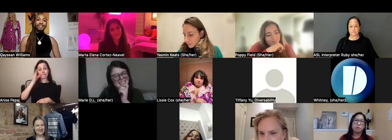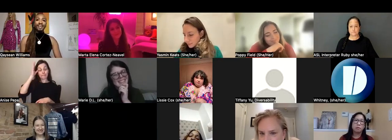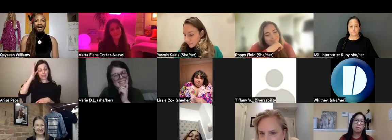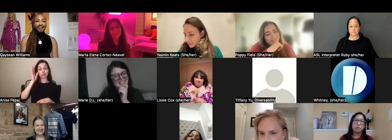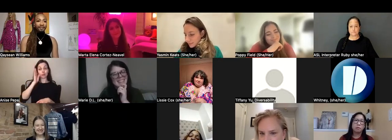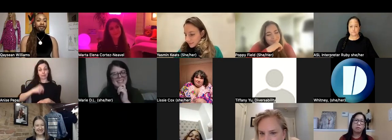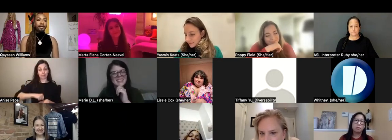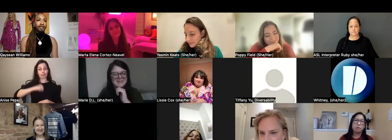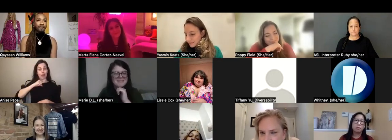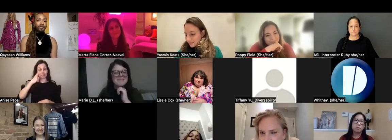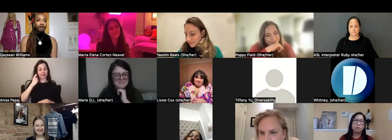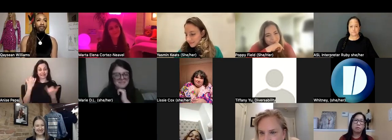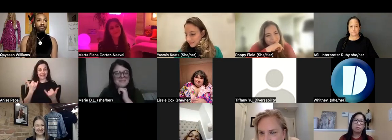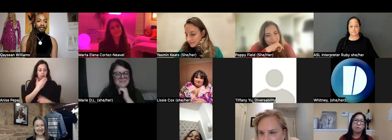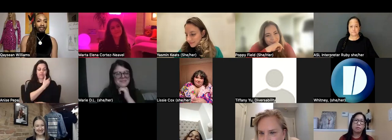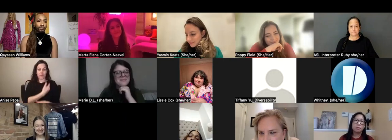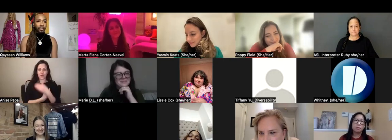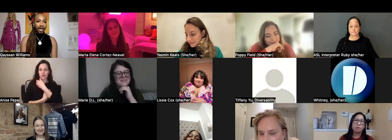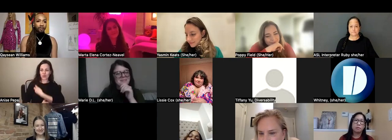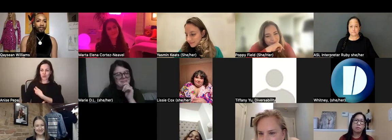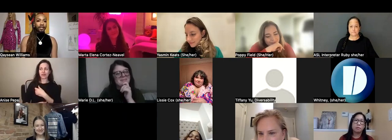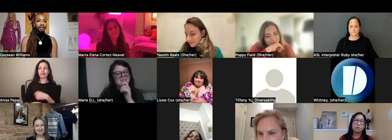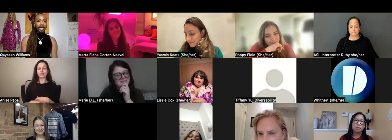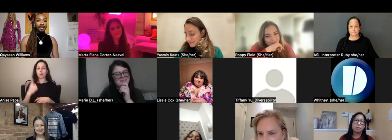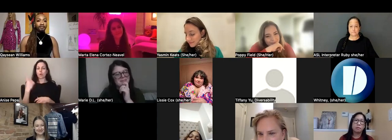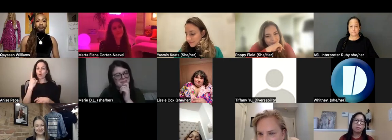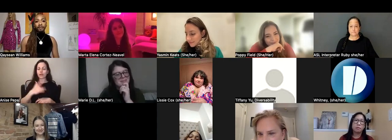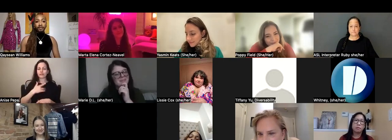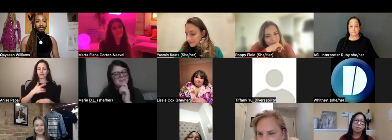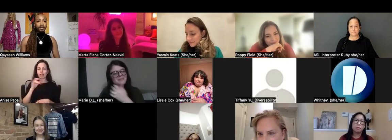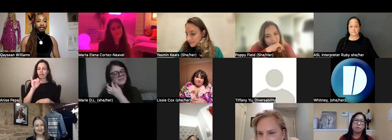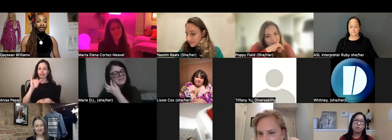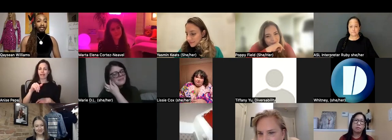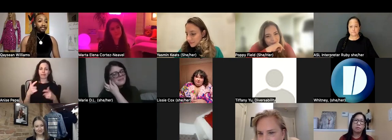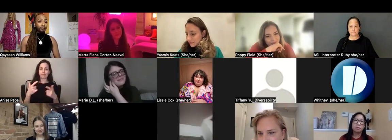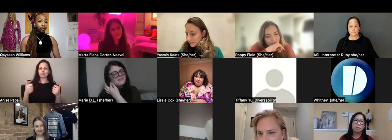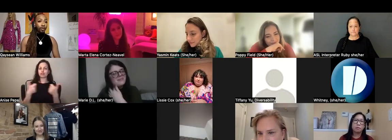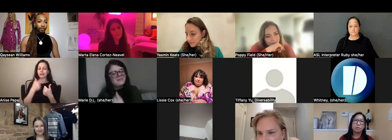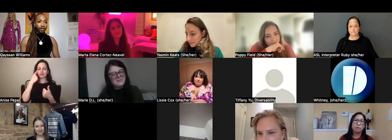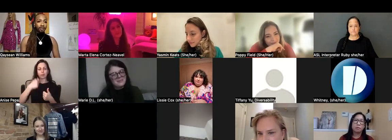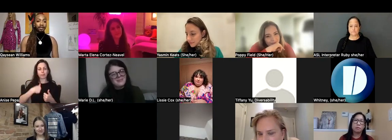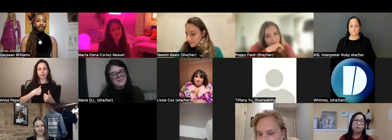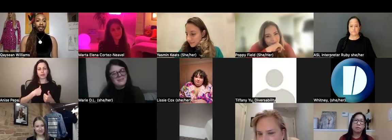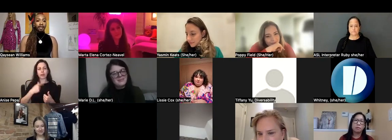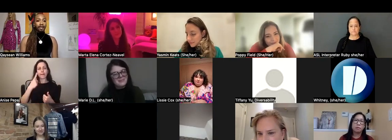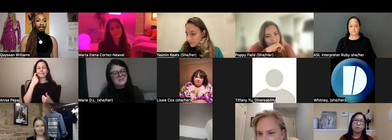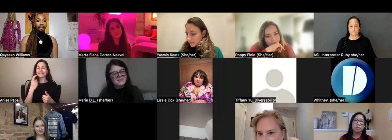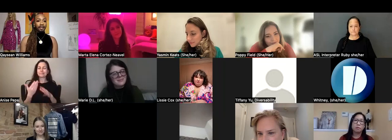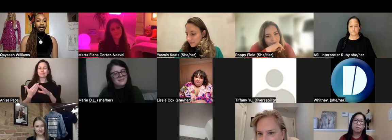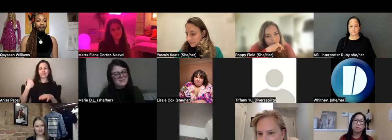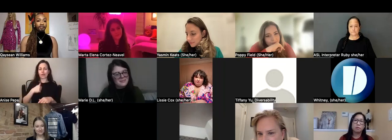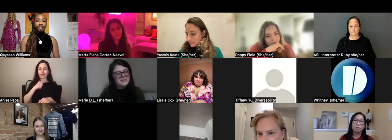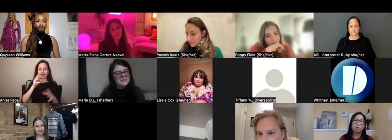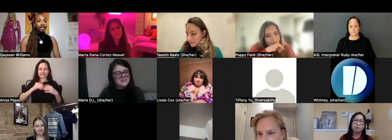top. I always felt like that was a challenge because I didn't fully accept who I was.